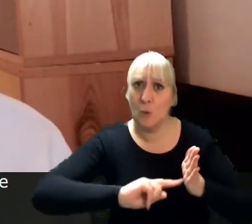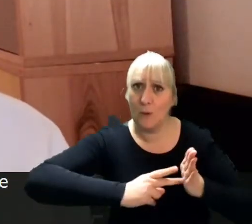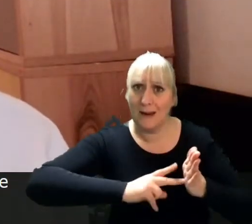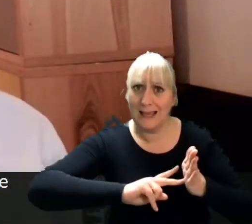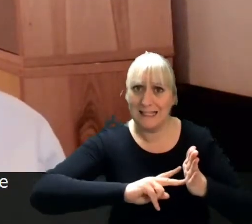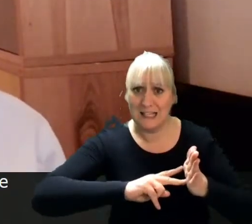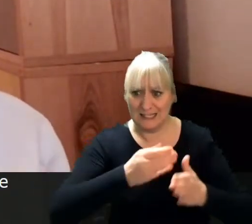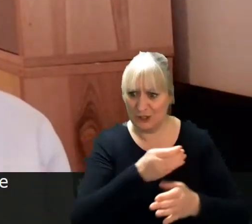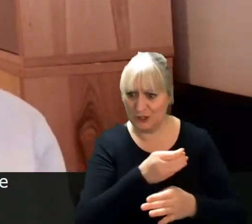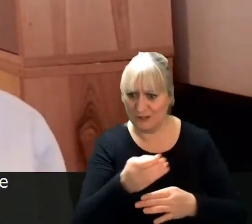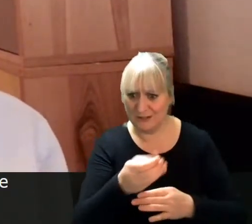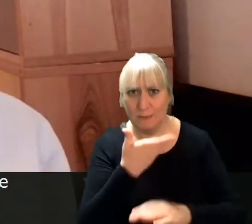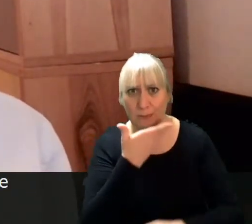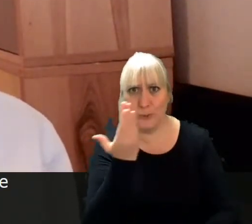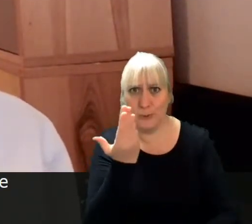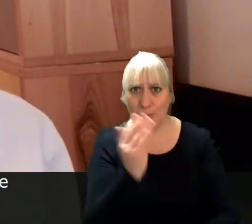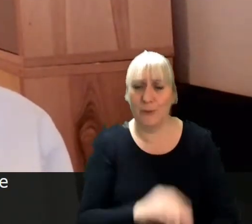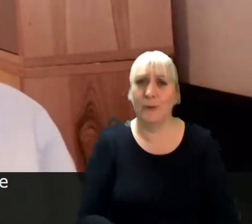all,